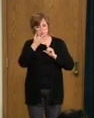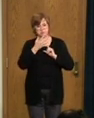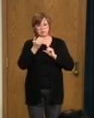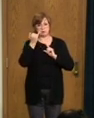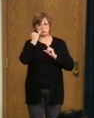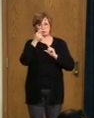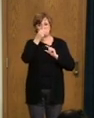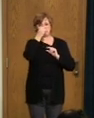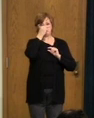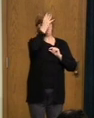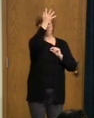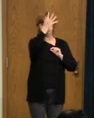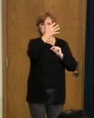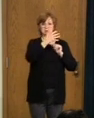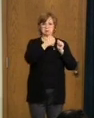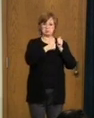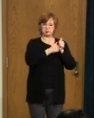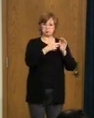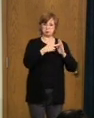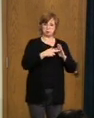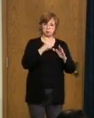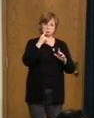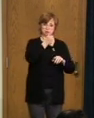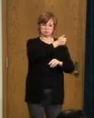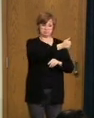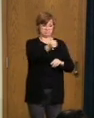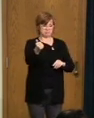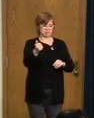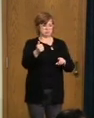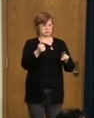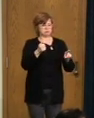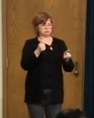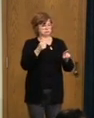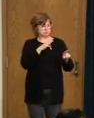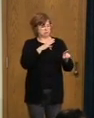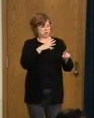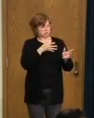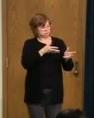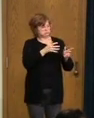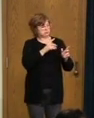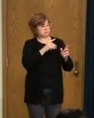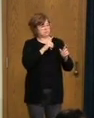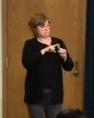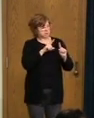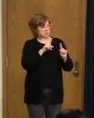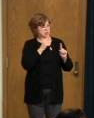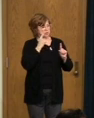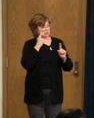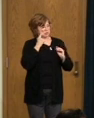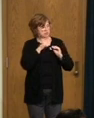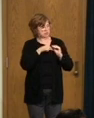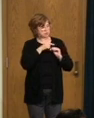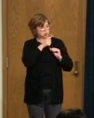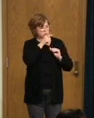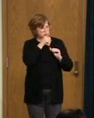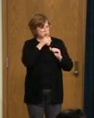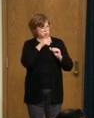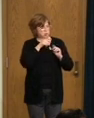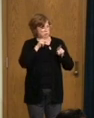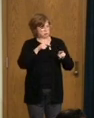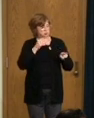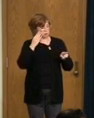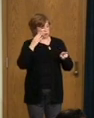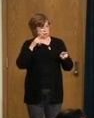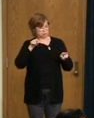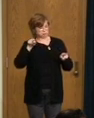orders for yourself, I would ask you to think of your loved ones that may be in a long-term care center, or somebody that